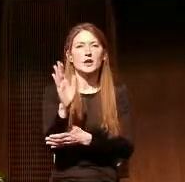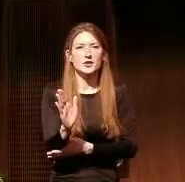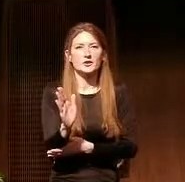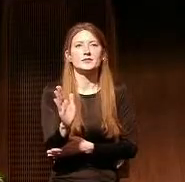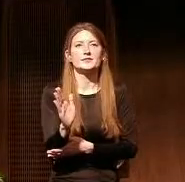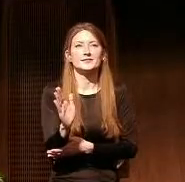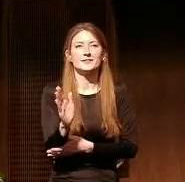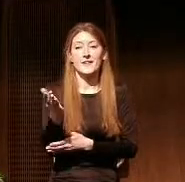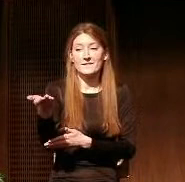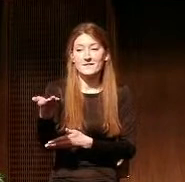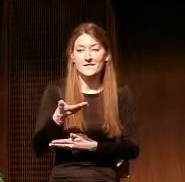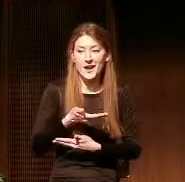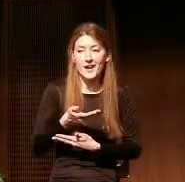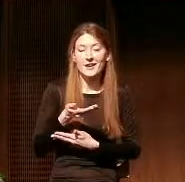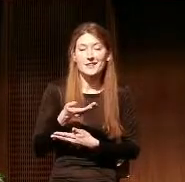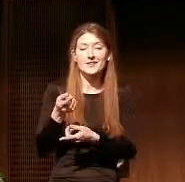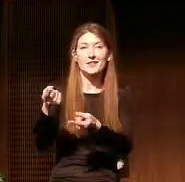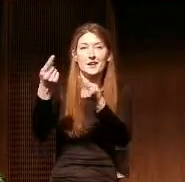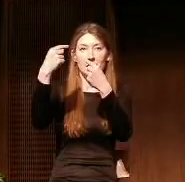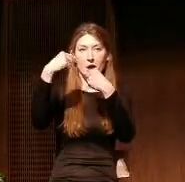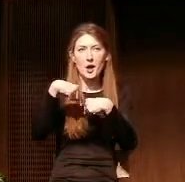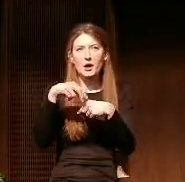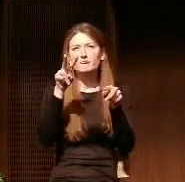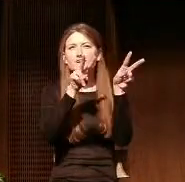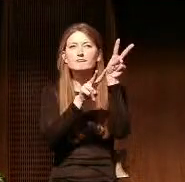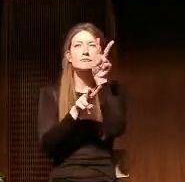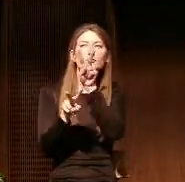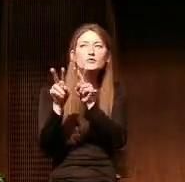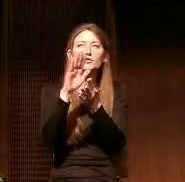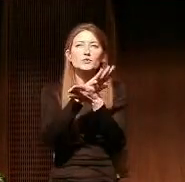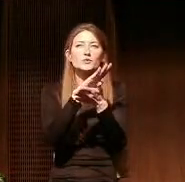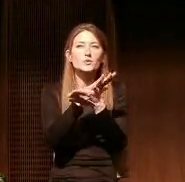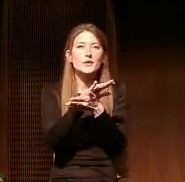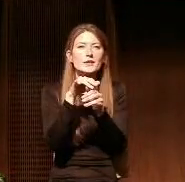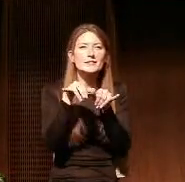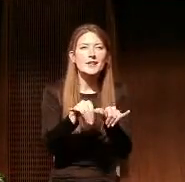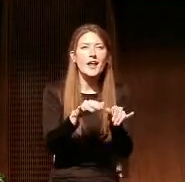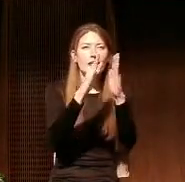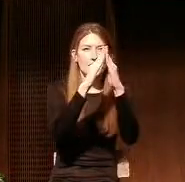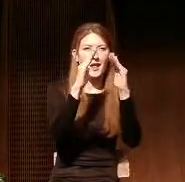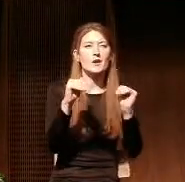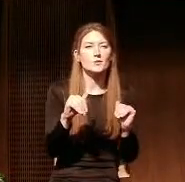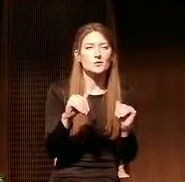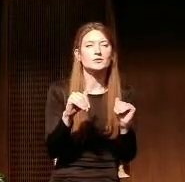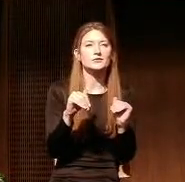And he invited him to come down and look at the school, stay at his house.